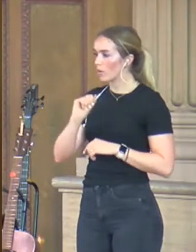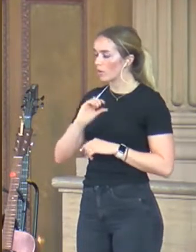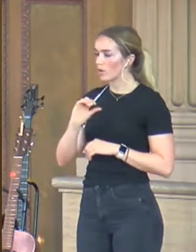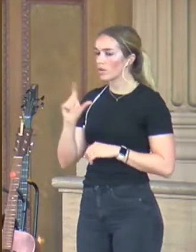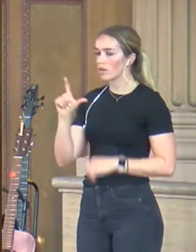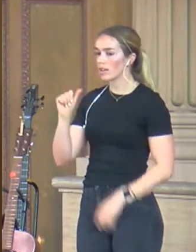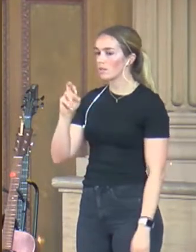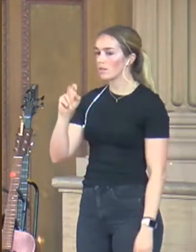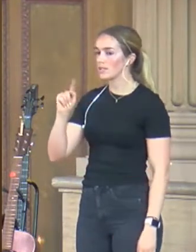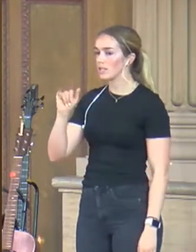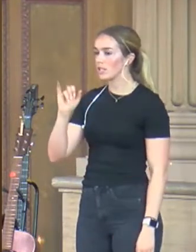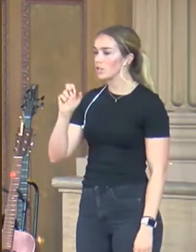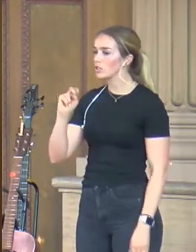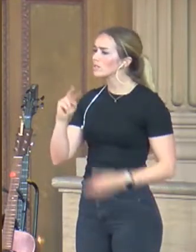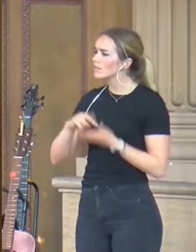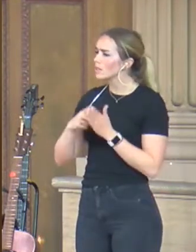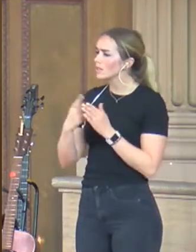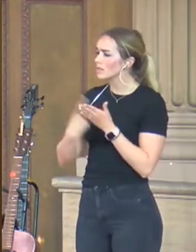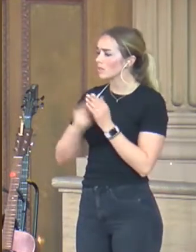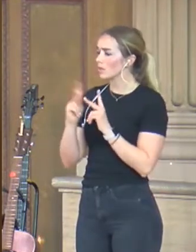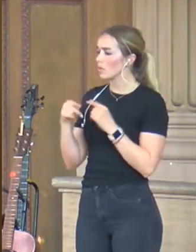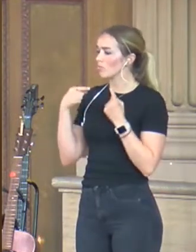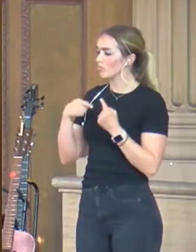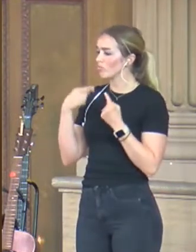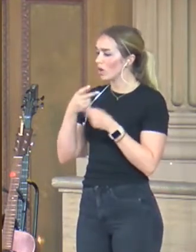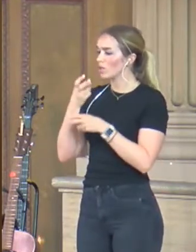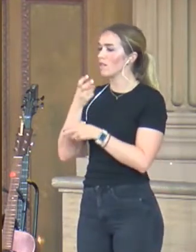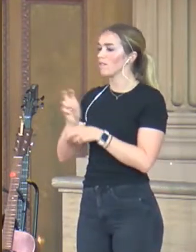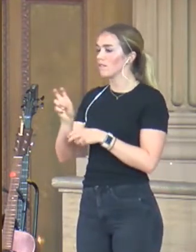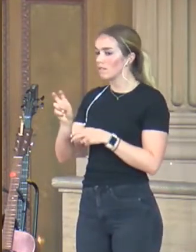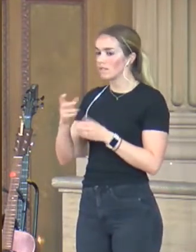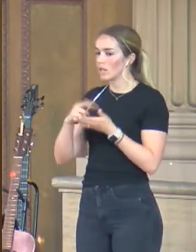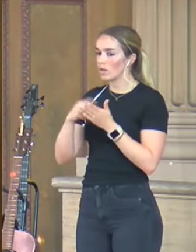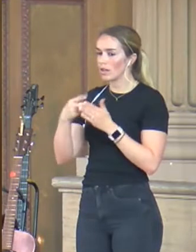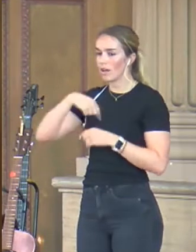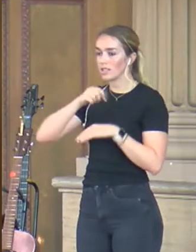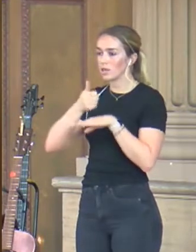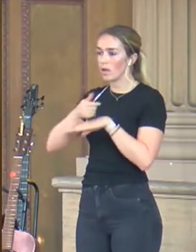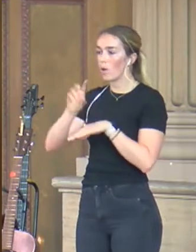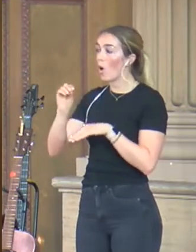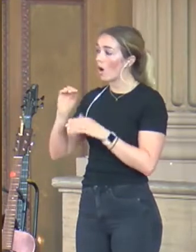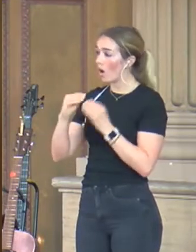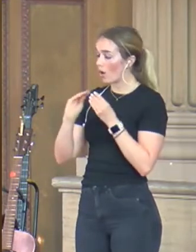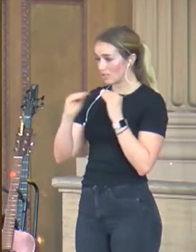These lamentations just show us that some people have it very hard and they don't need our blame or correction.